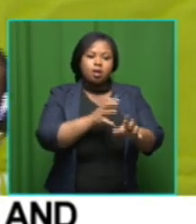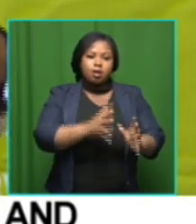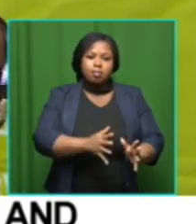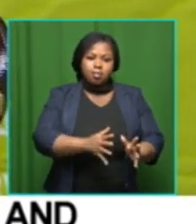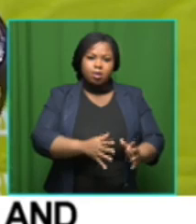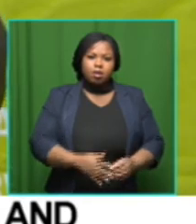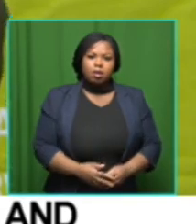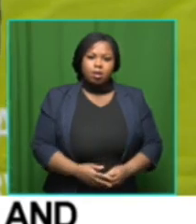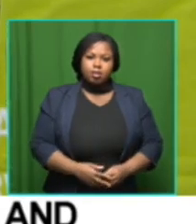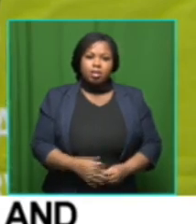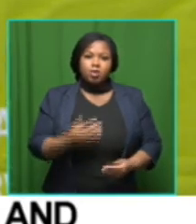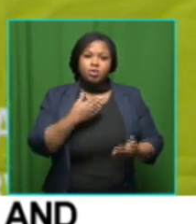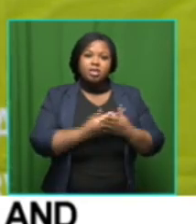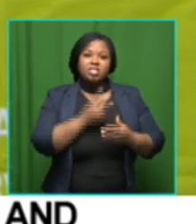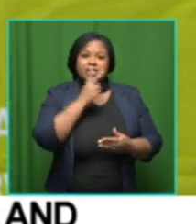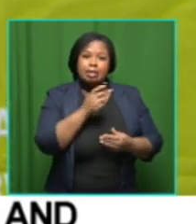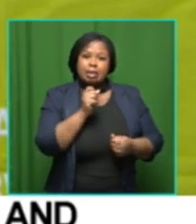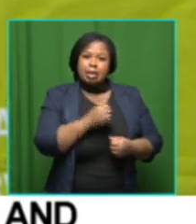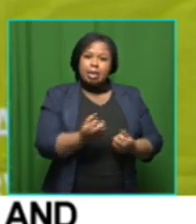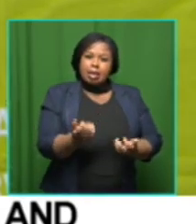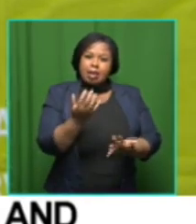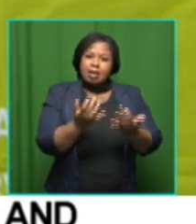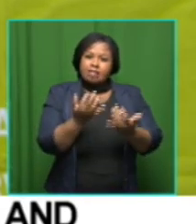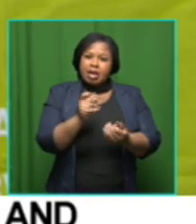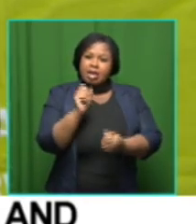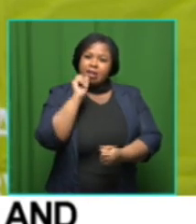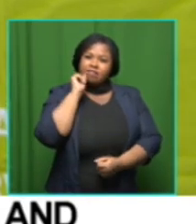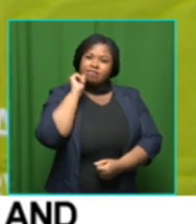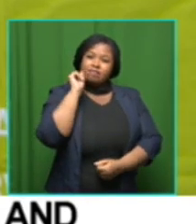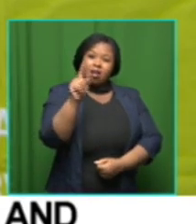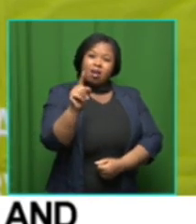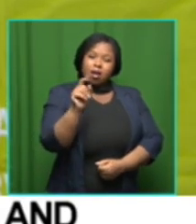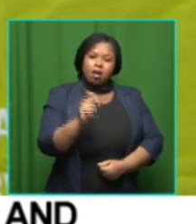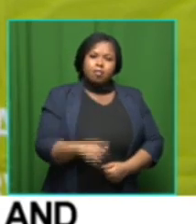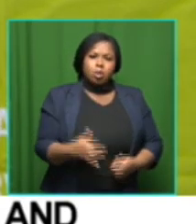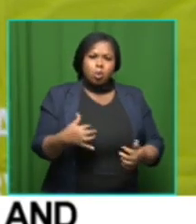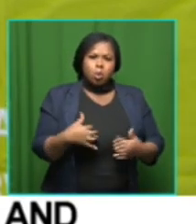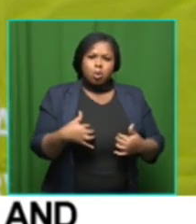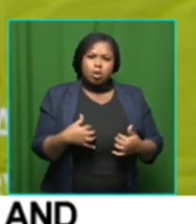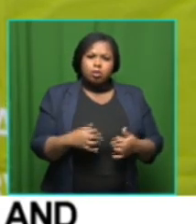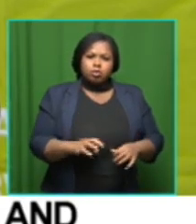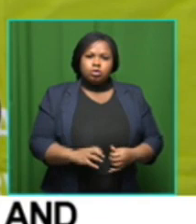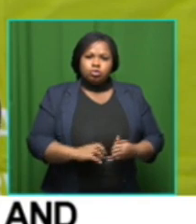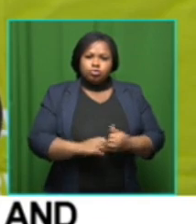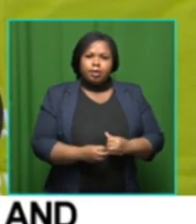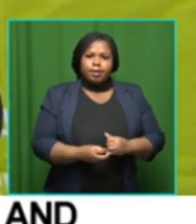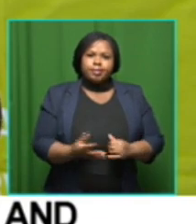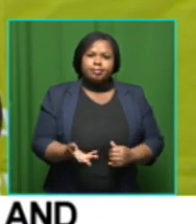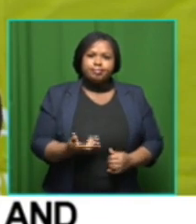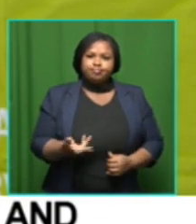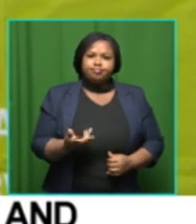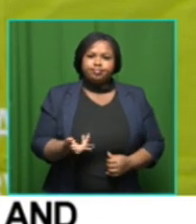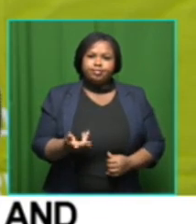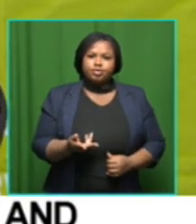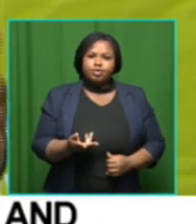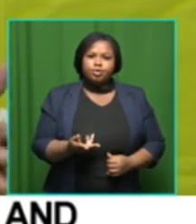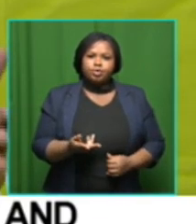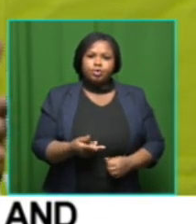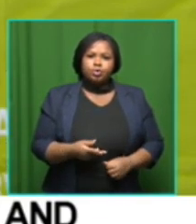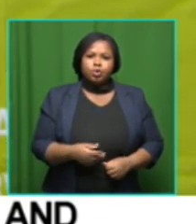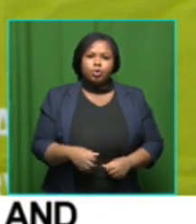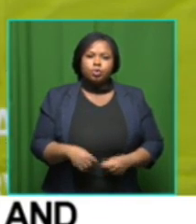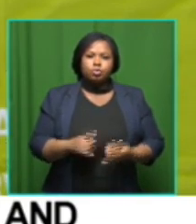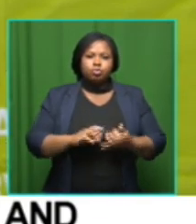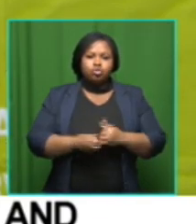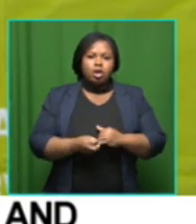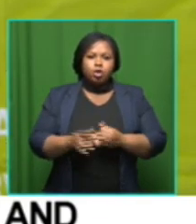seeing the fire that is coming up, instead of worrying about trying to take down all the flames